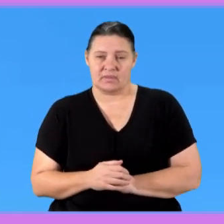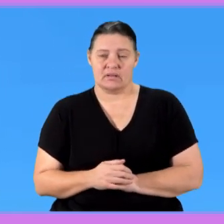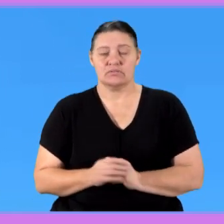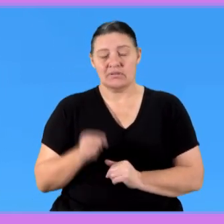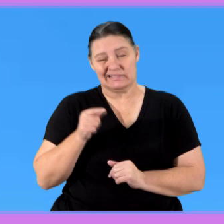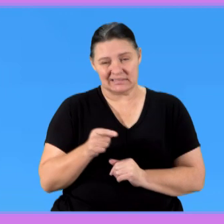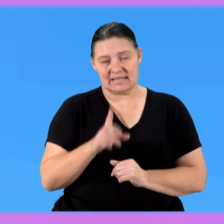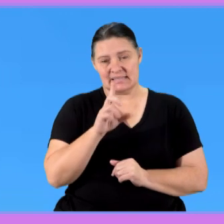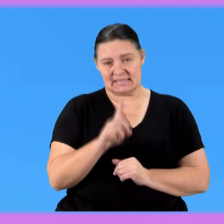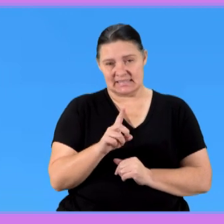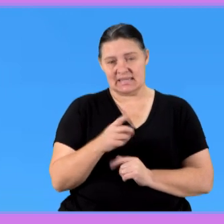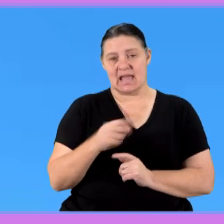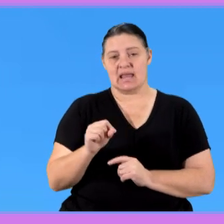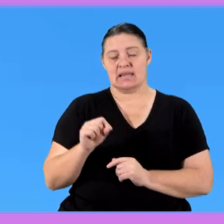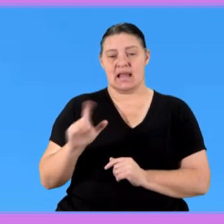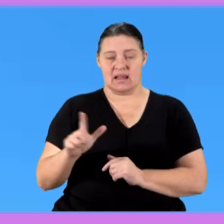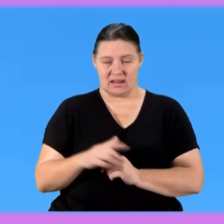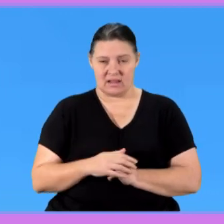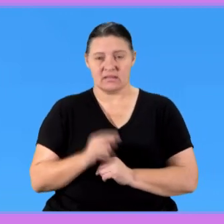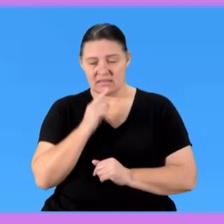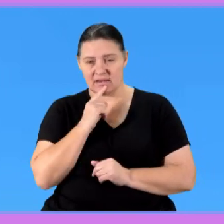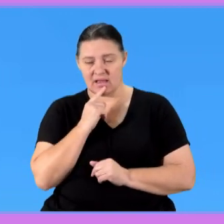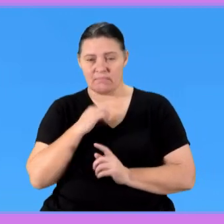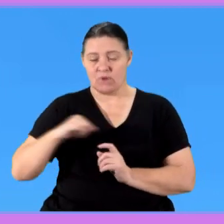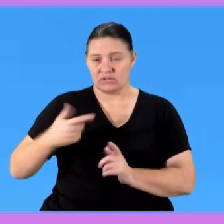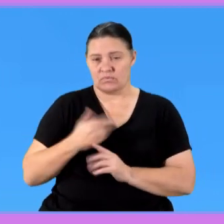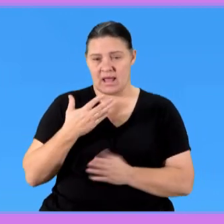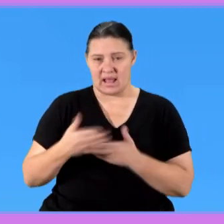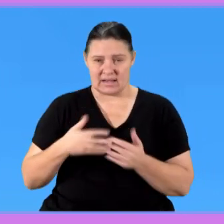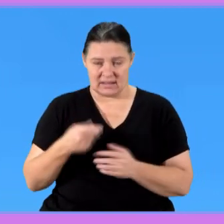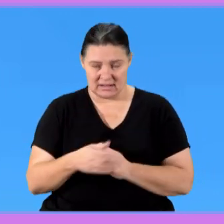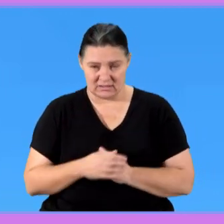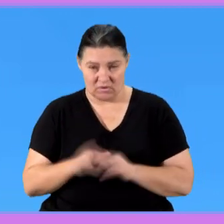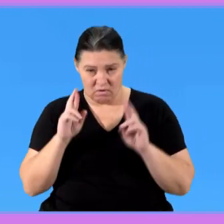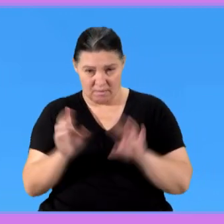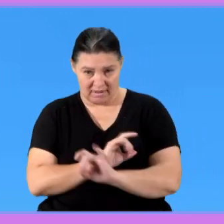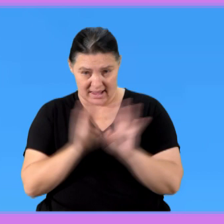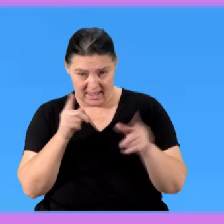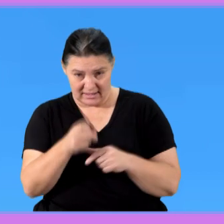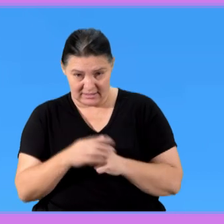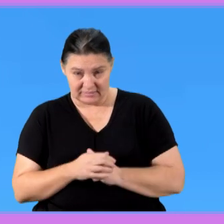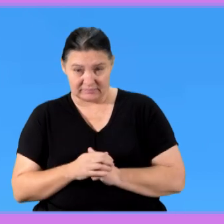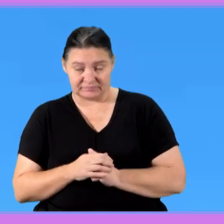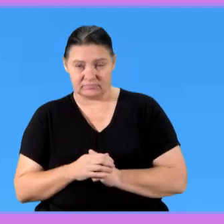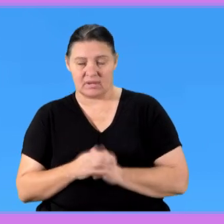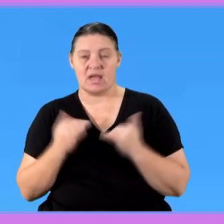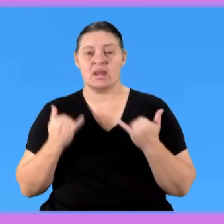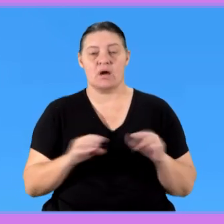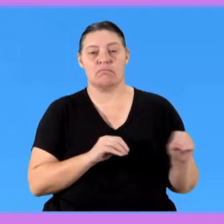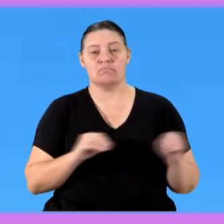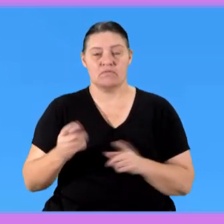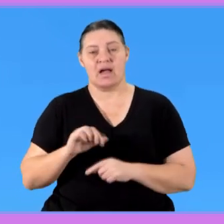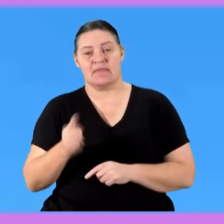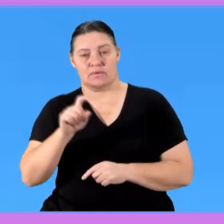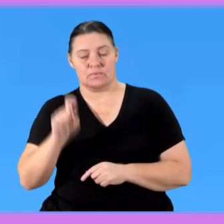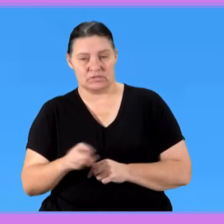Okay, so it's this D and L. It's that branch that we are working with. Okay, I hope that is all clear to you. Let's now